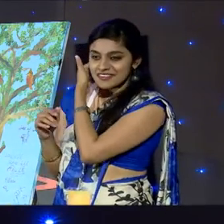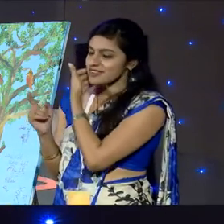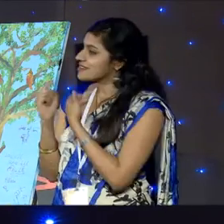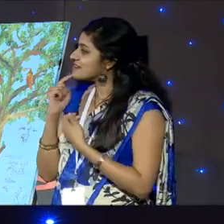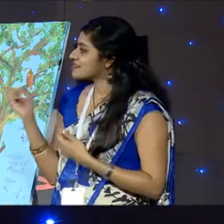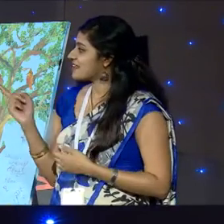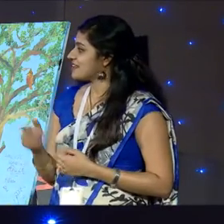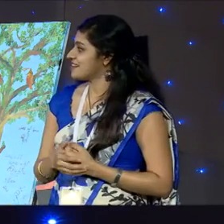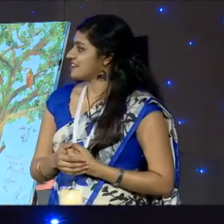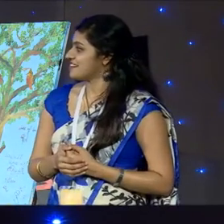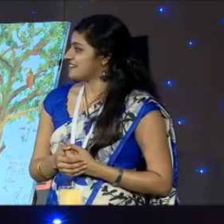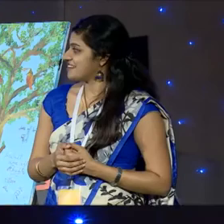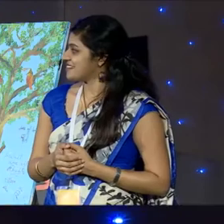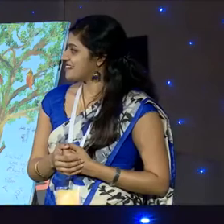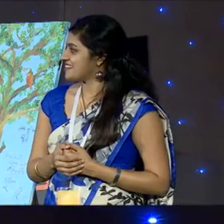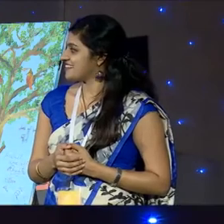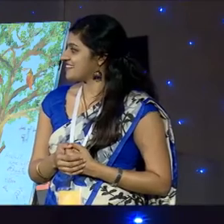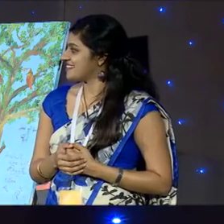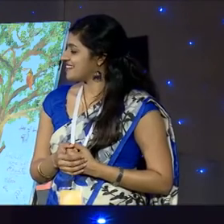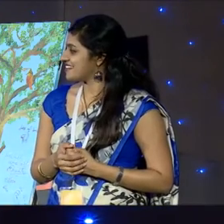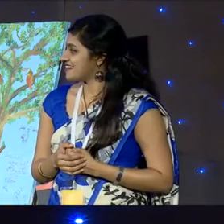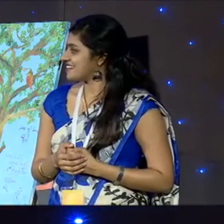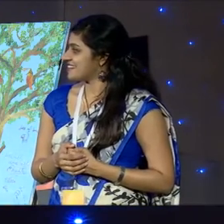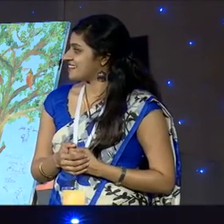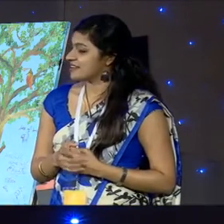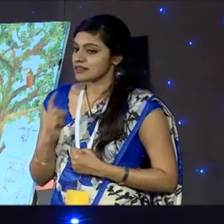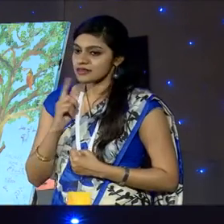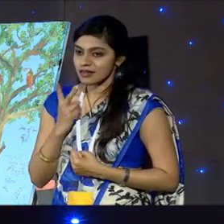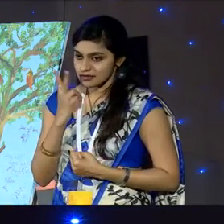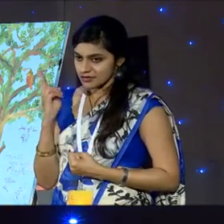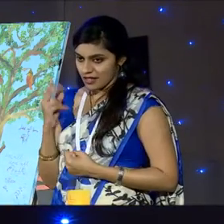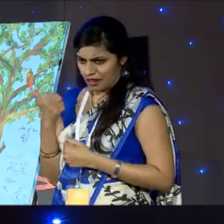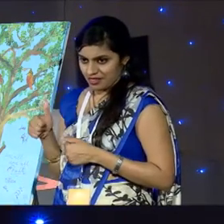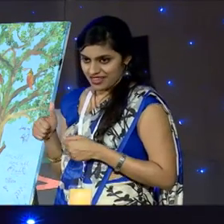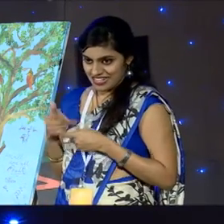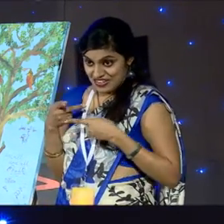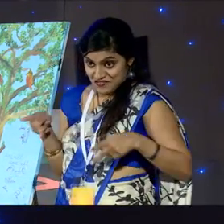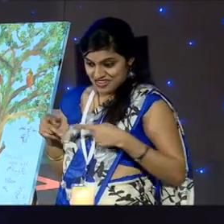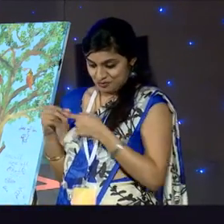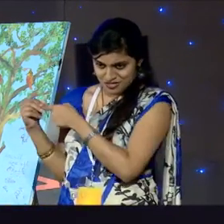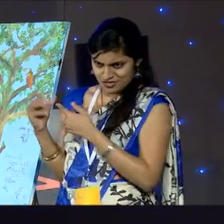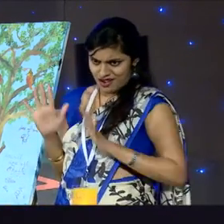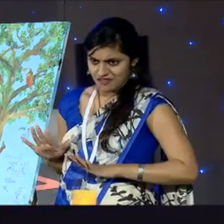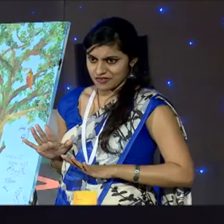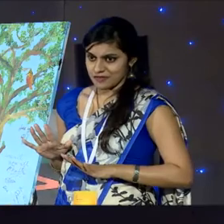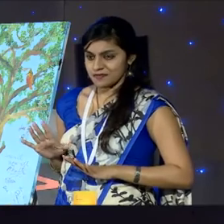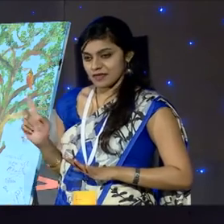No webs coming out, guys. That's the special ability I'm talking about. See, I think I was